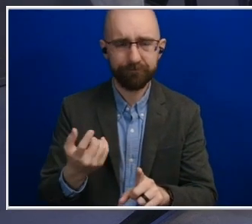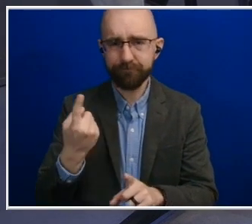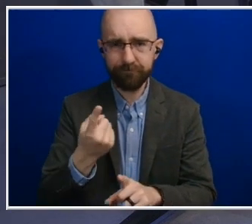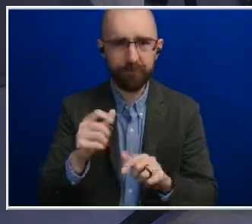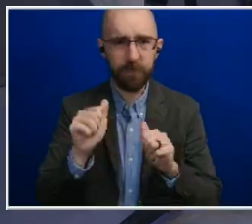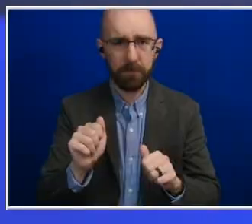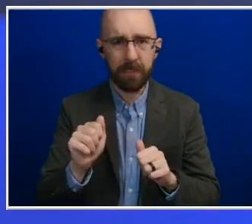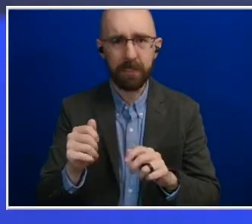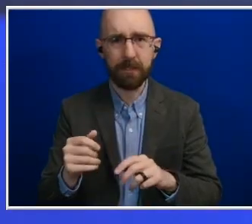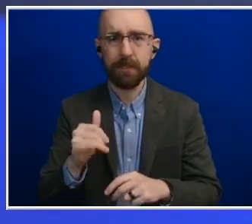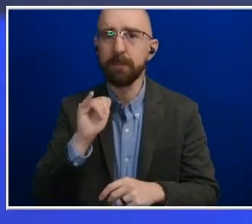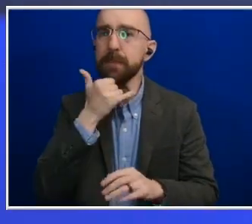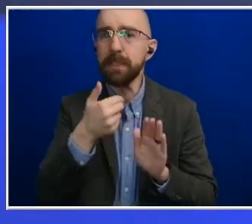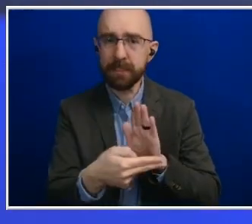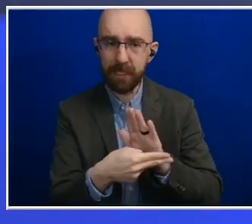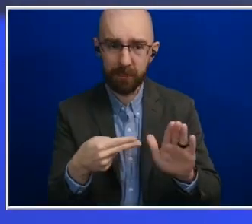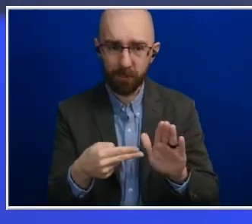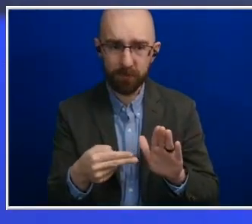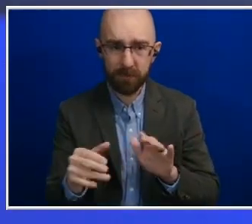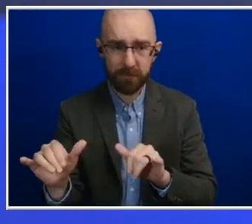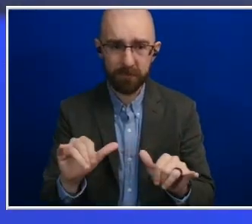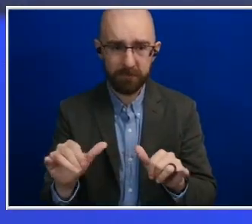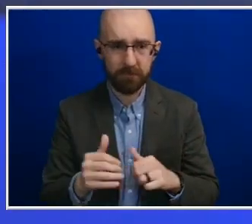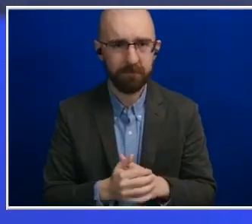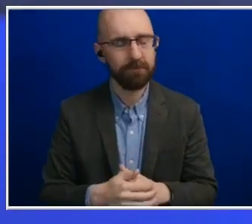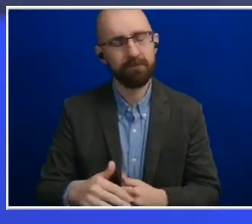that? All the time.